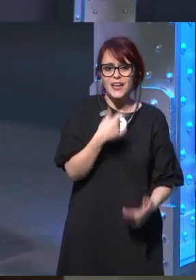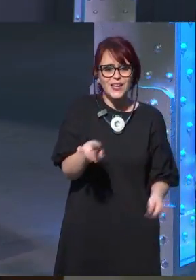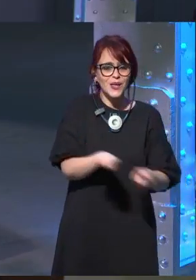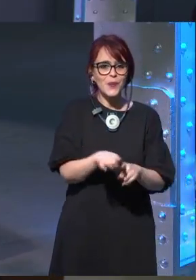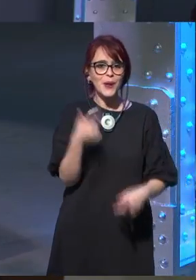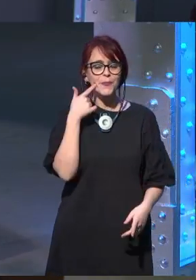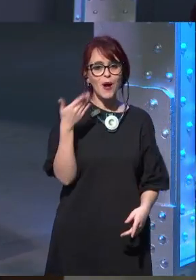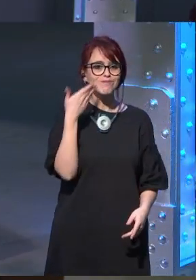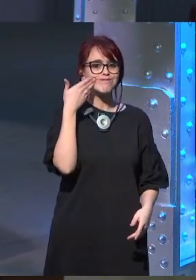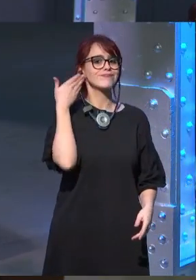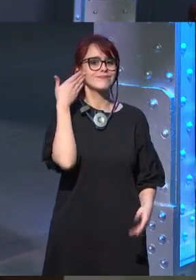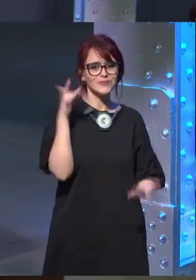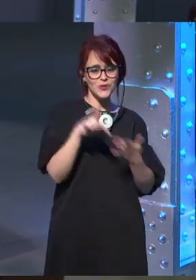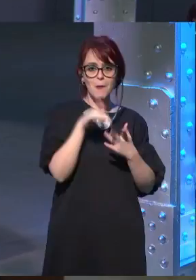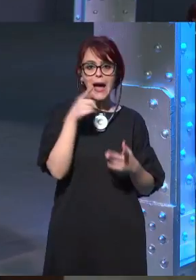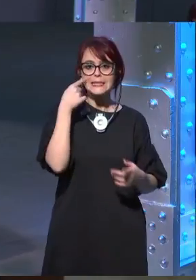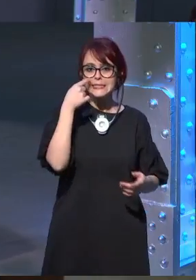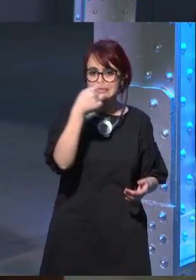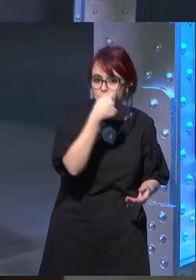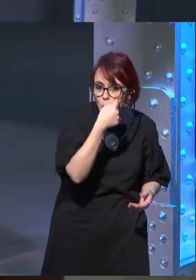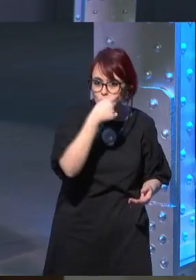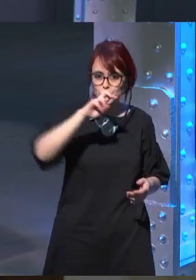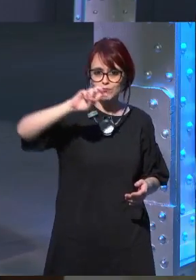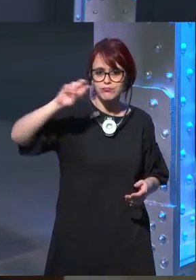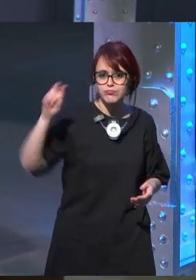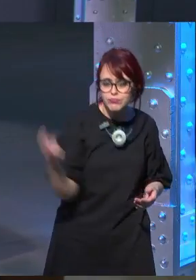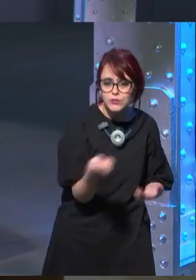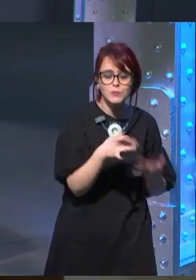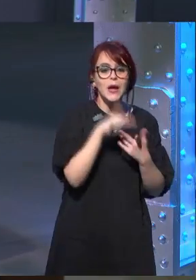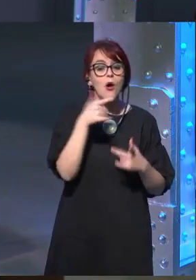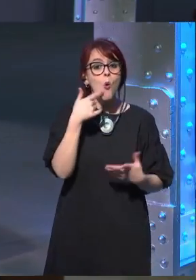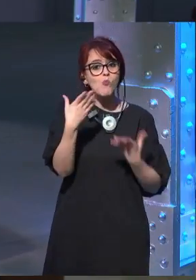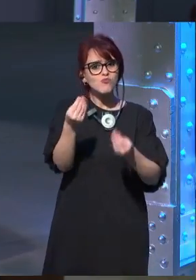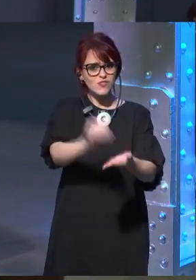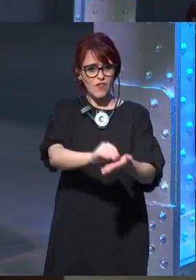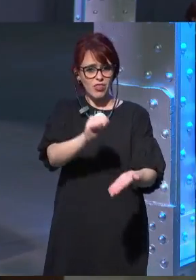or relationships or testimonials, this is my go-to. And I catch myself